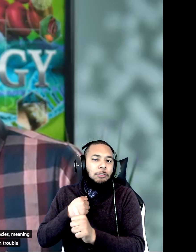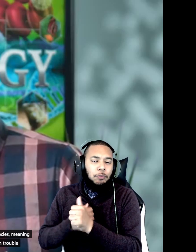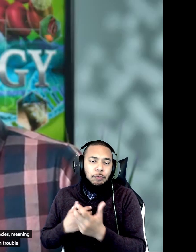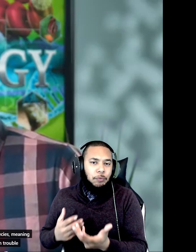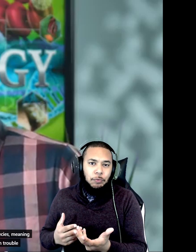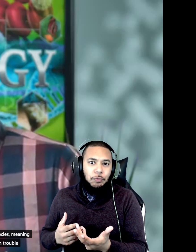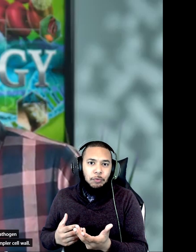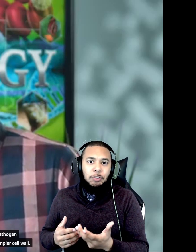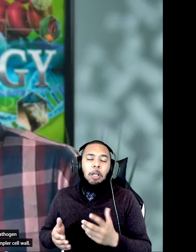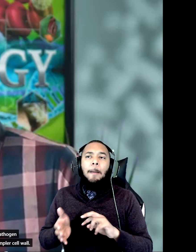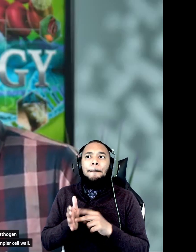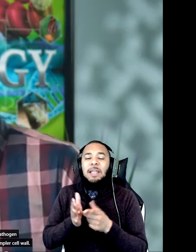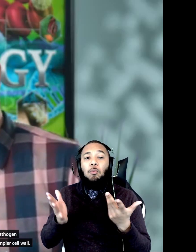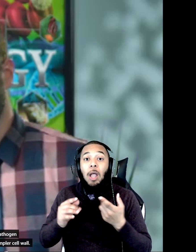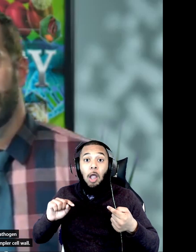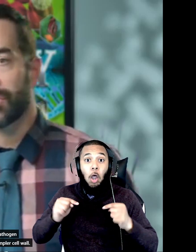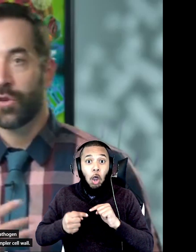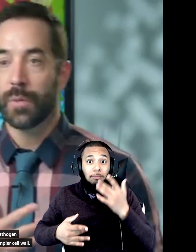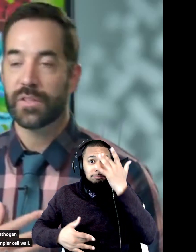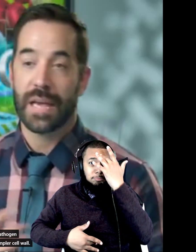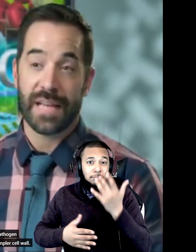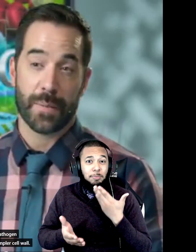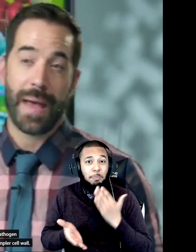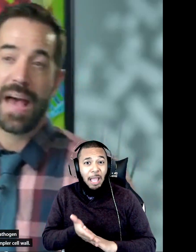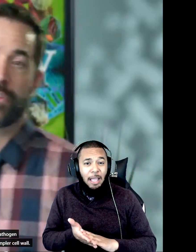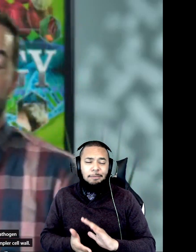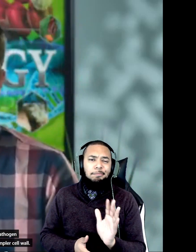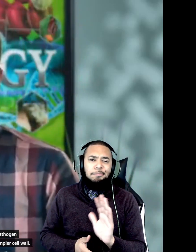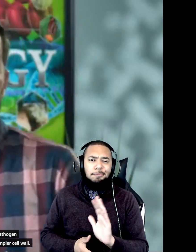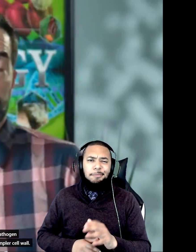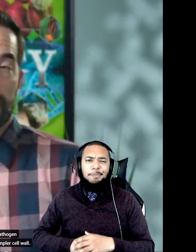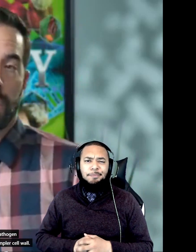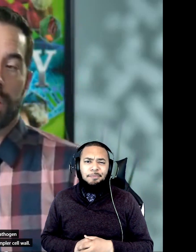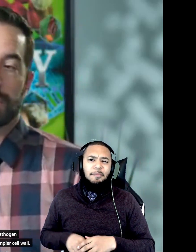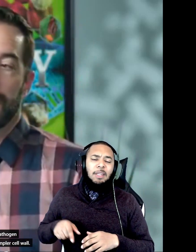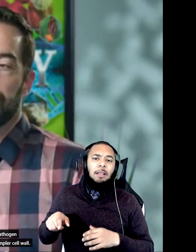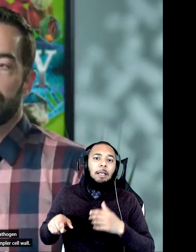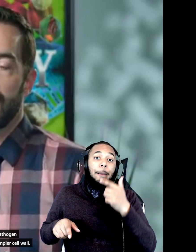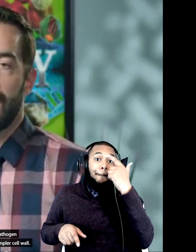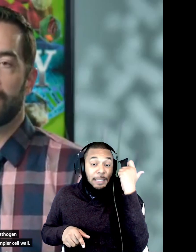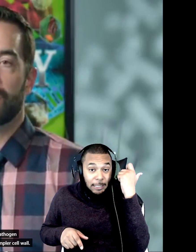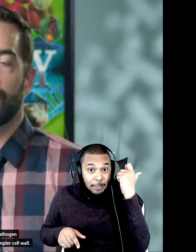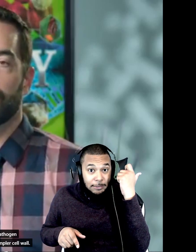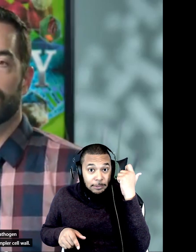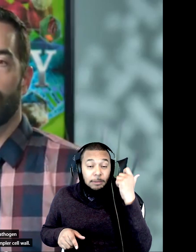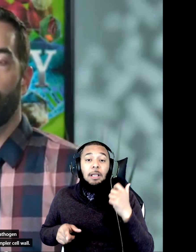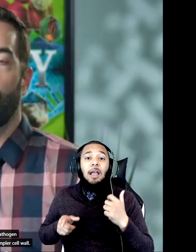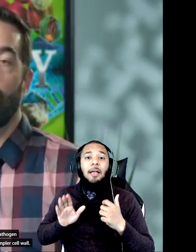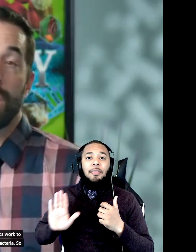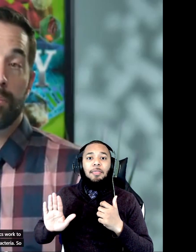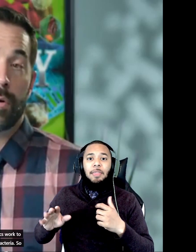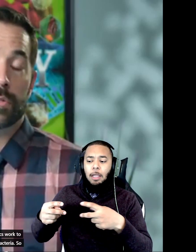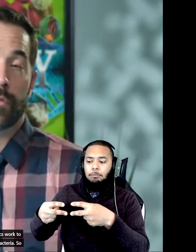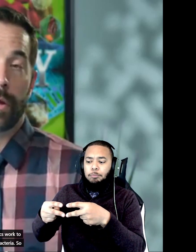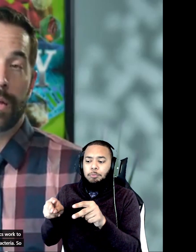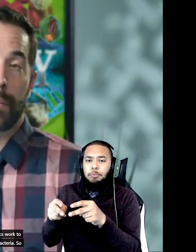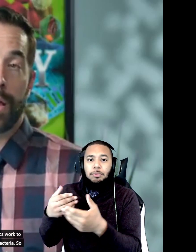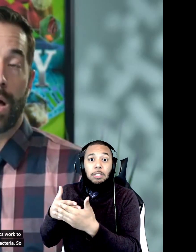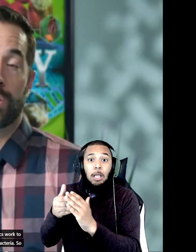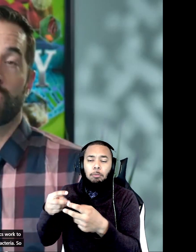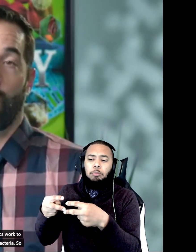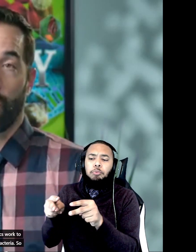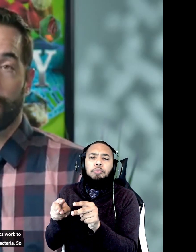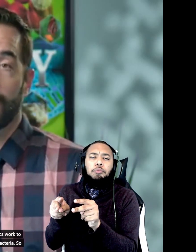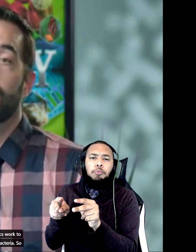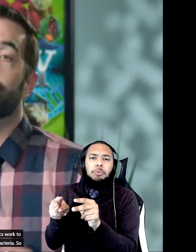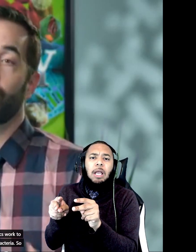cause as much trouble for us as humans as a pathogen, simply because They have a simpler cell wall, and most of our